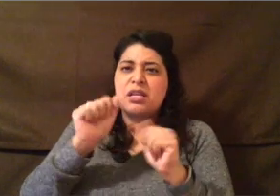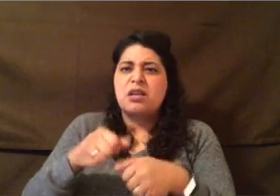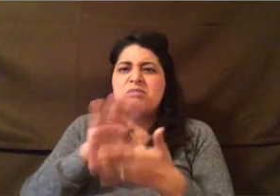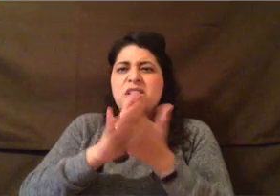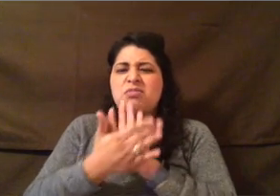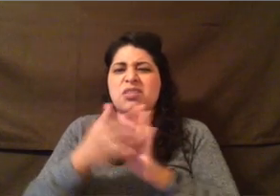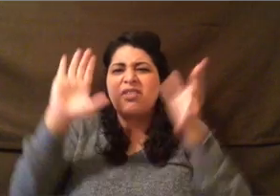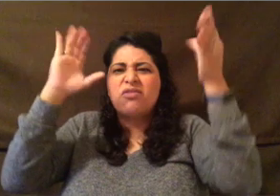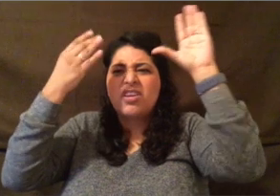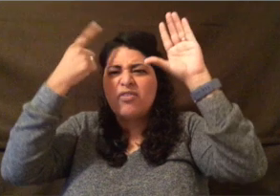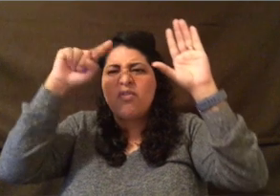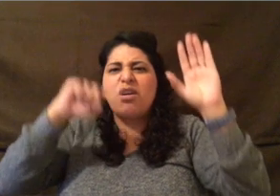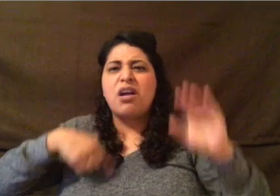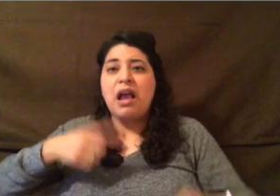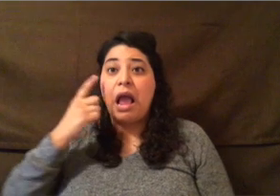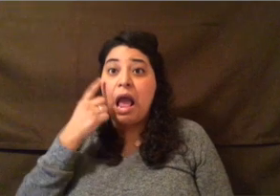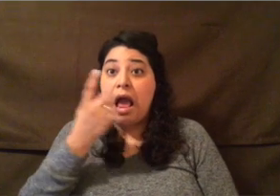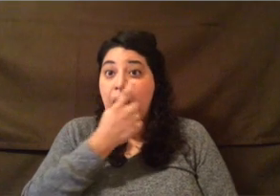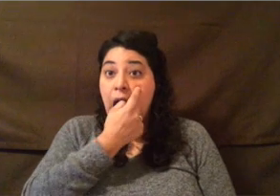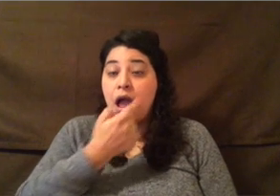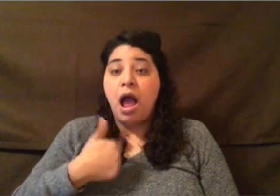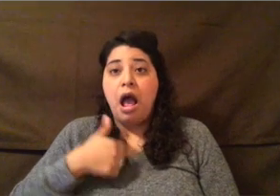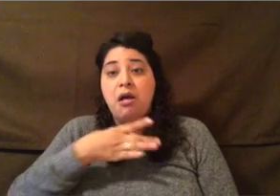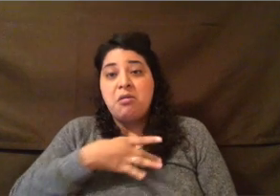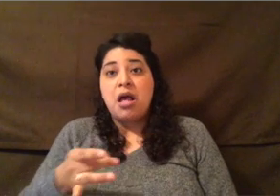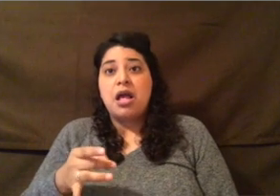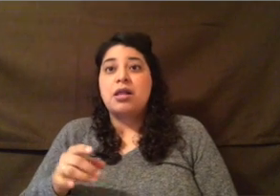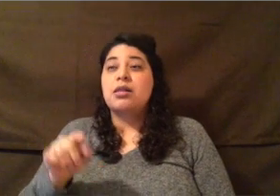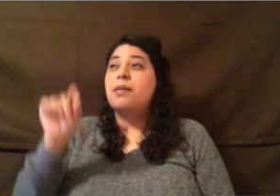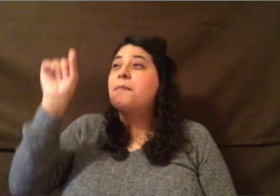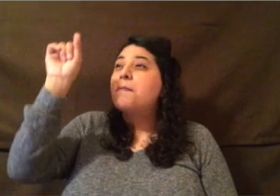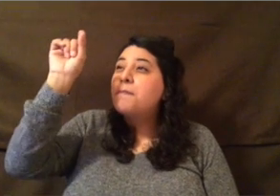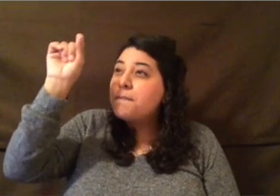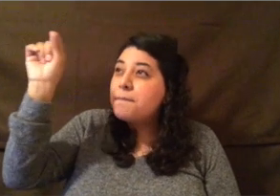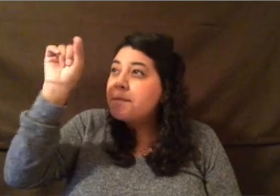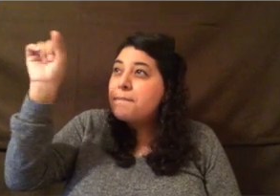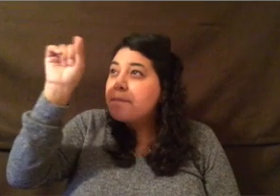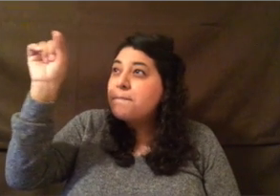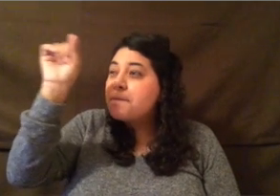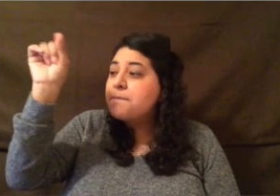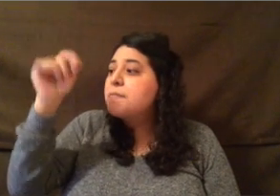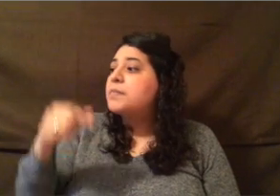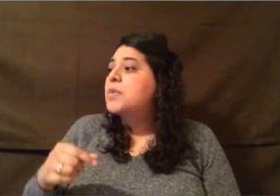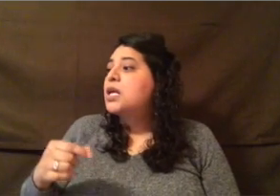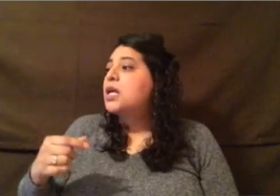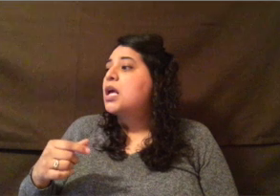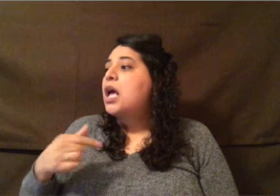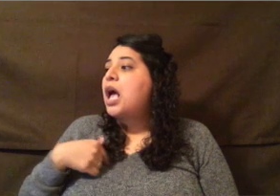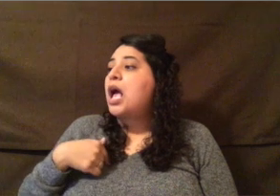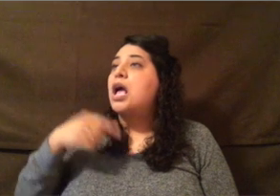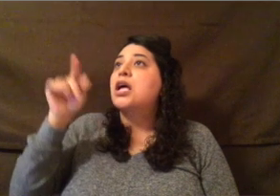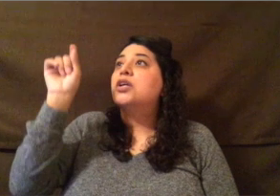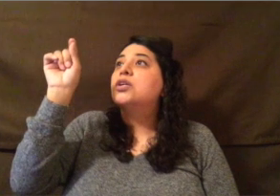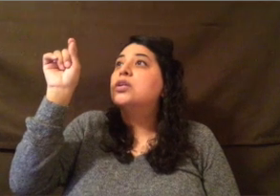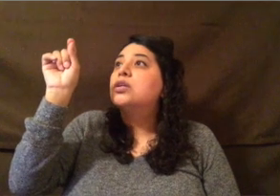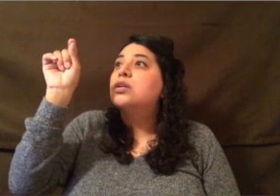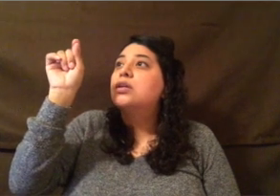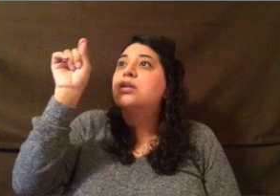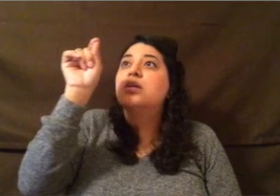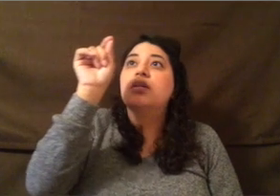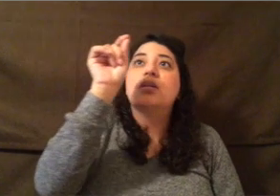for our eyes. So I just like to mark it. Okay, so as you can see, I've just drawn a straight